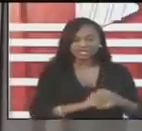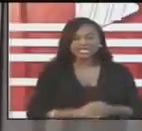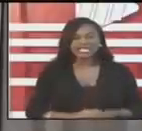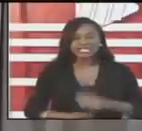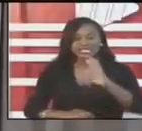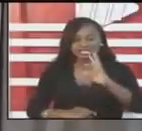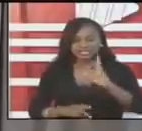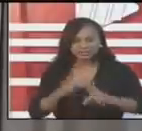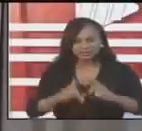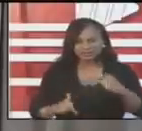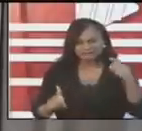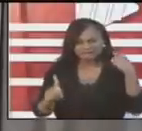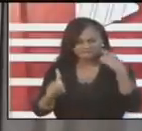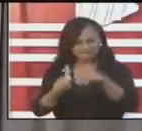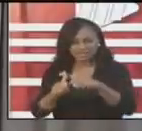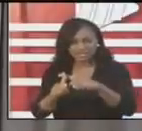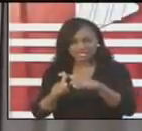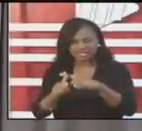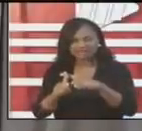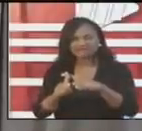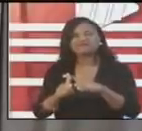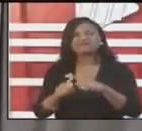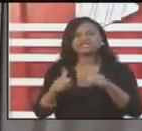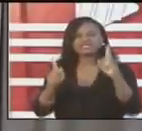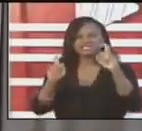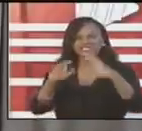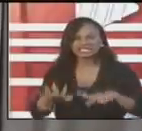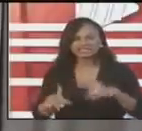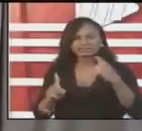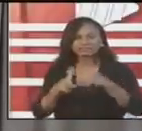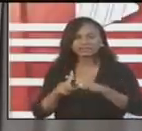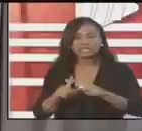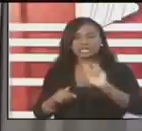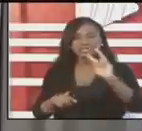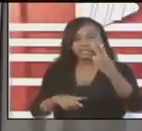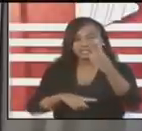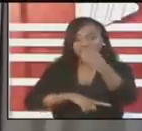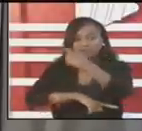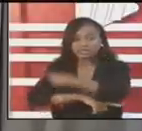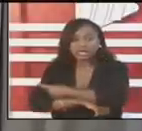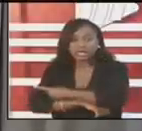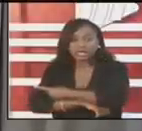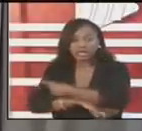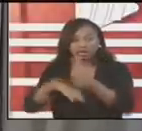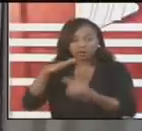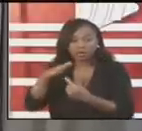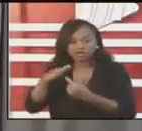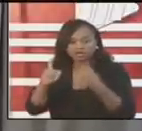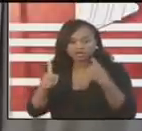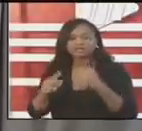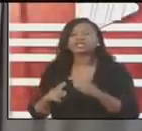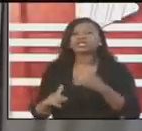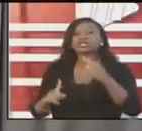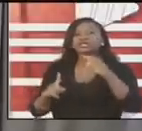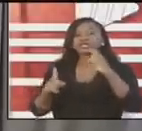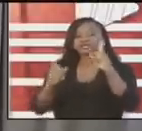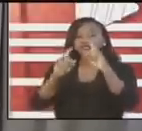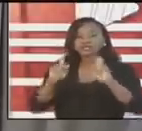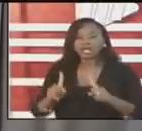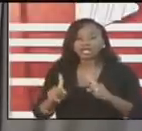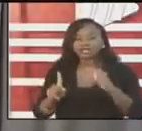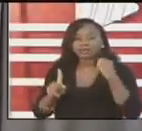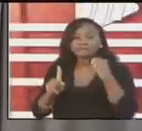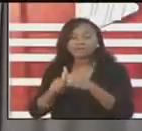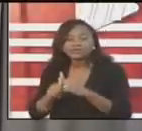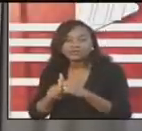that tested positive would have tested positive on the second day of their quarantine, which was day 2. They would